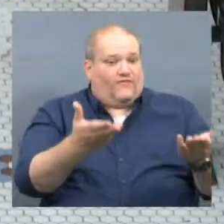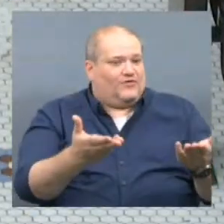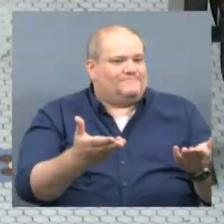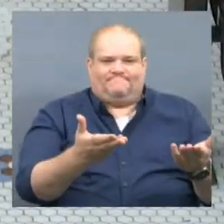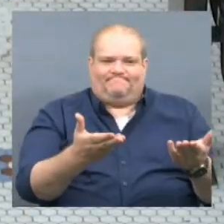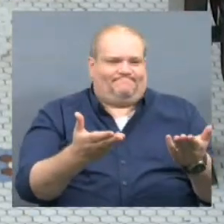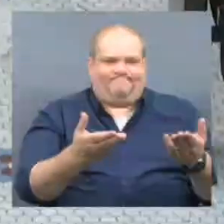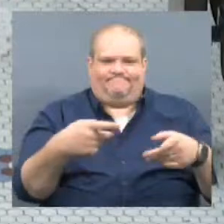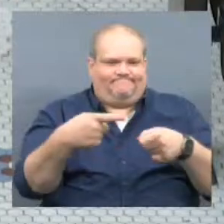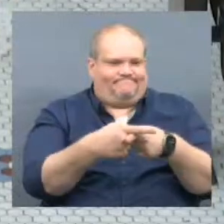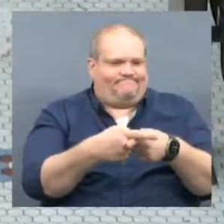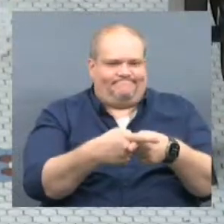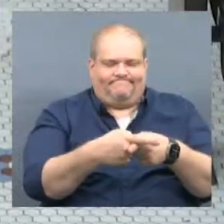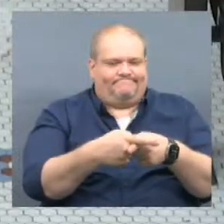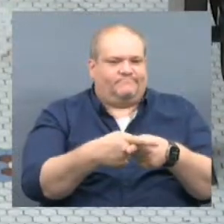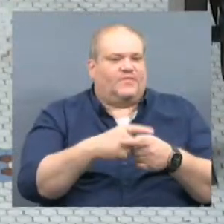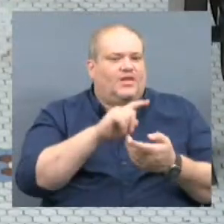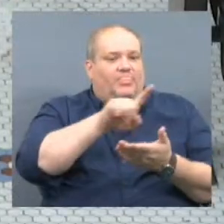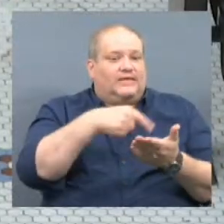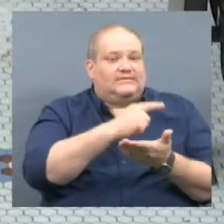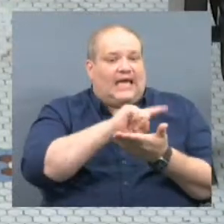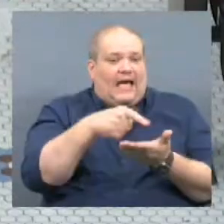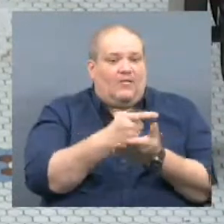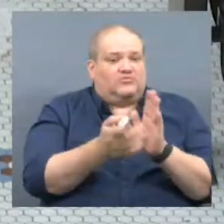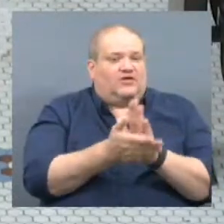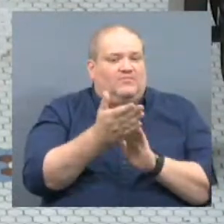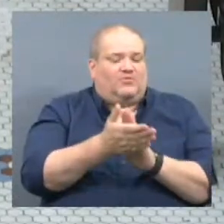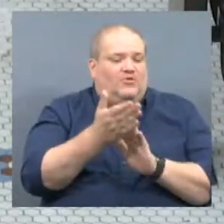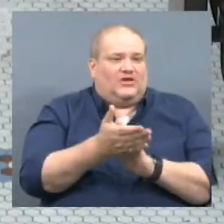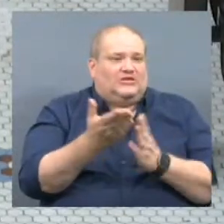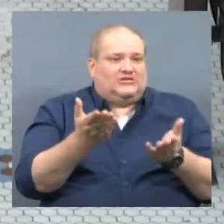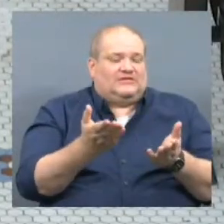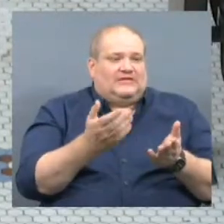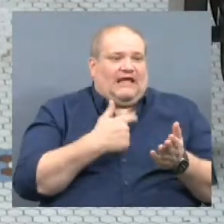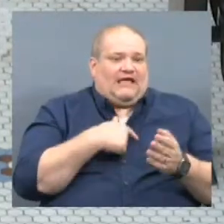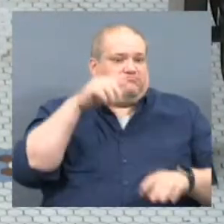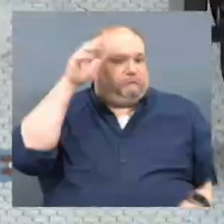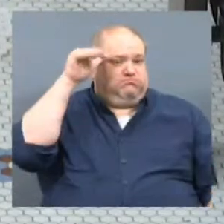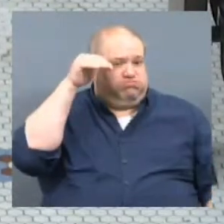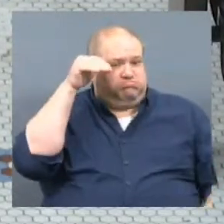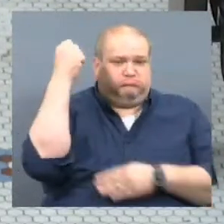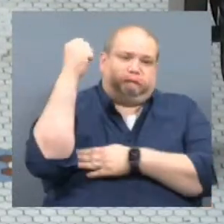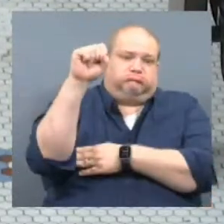But with these hours of operation, I'm just going to have to adamantly,